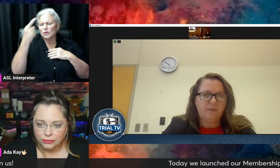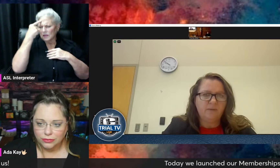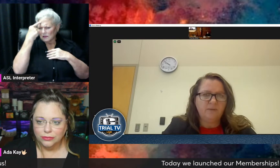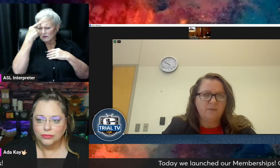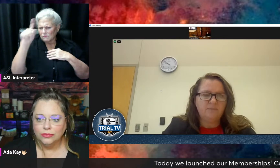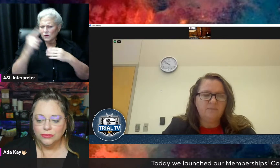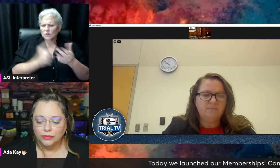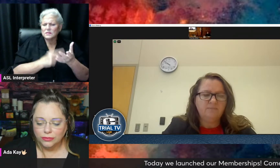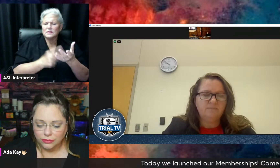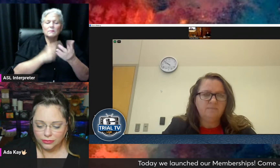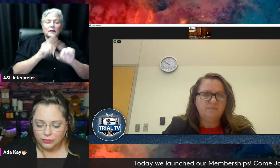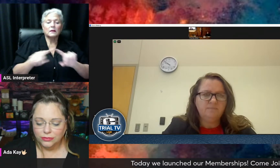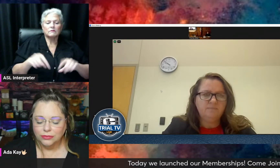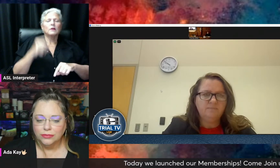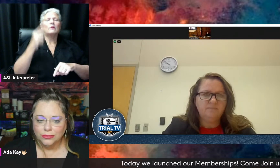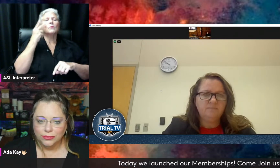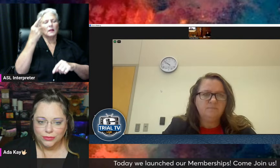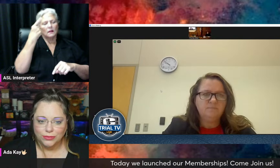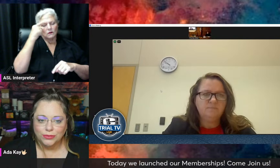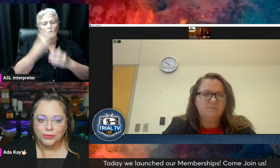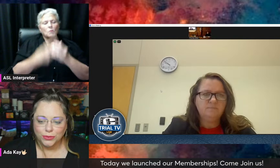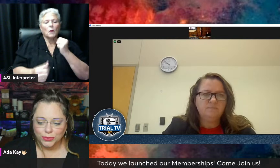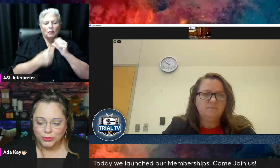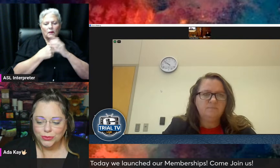parent compounds.